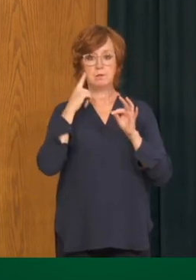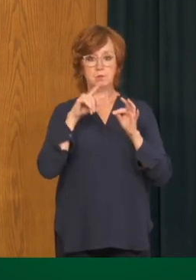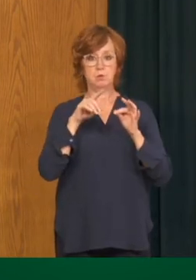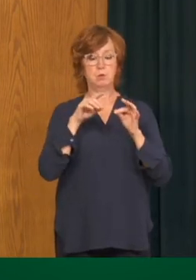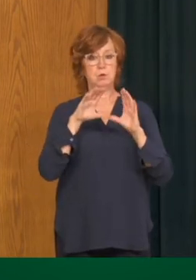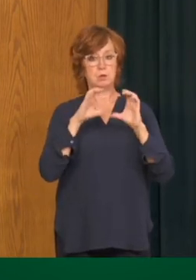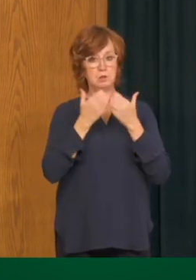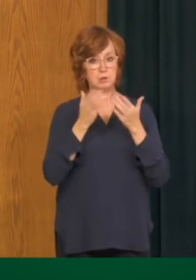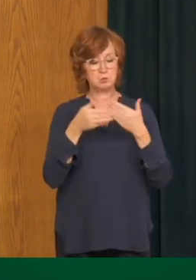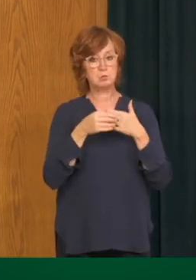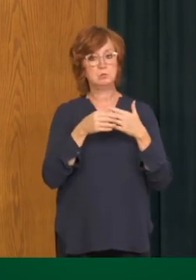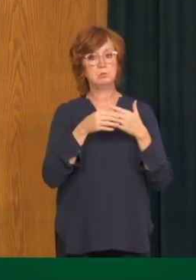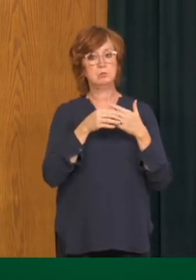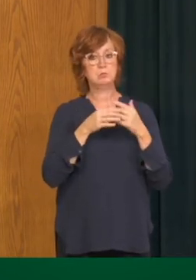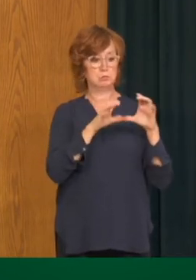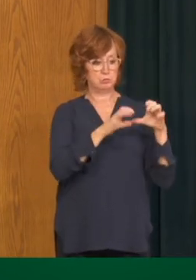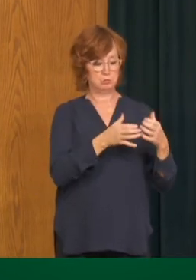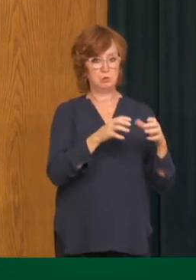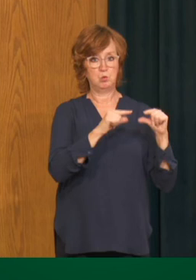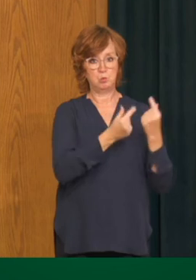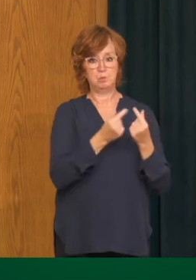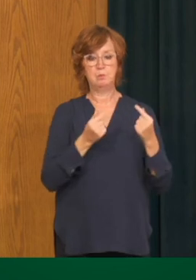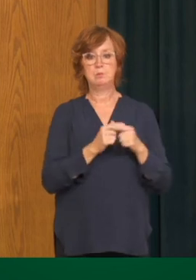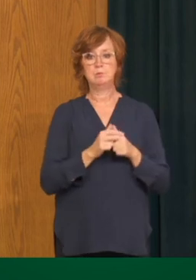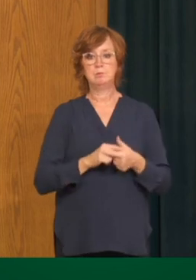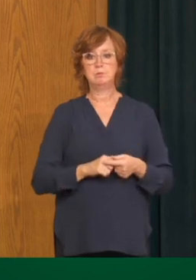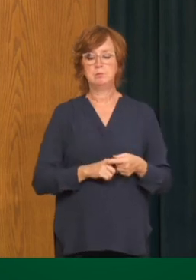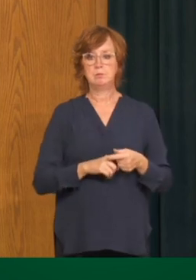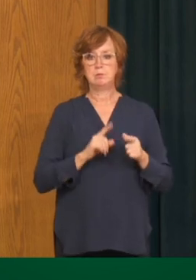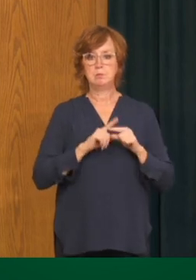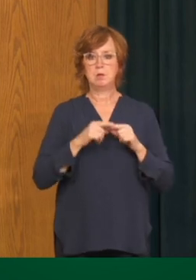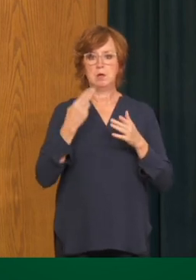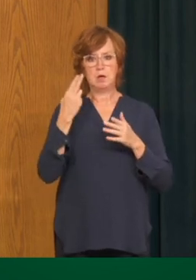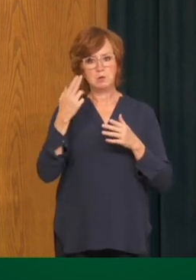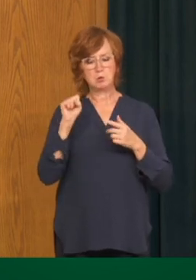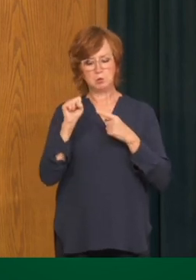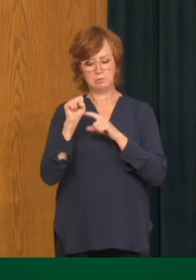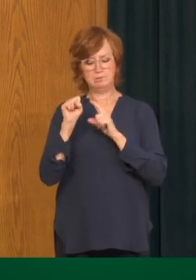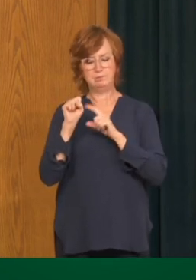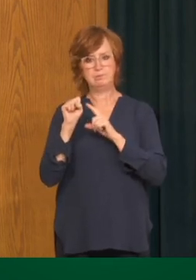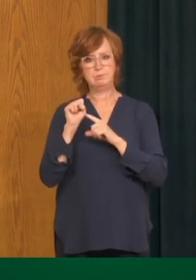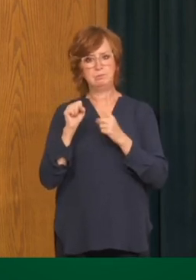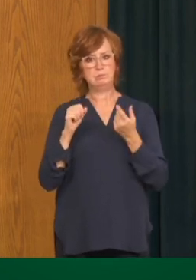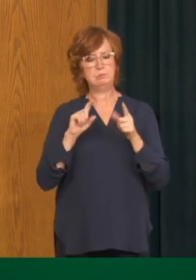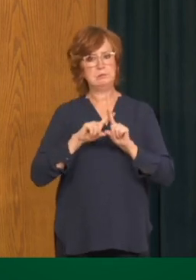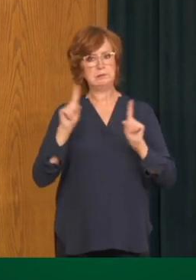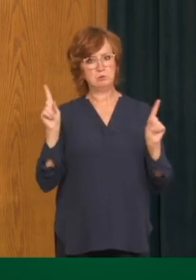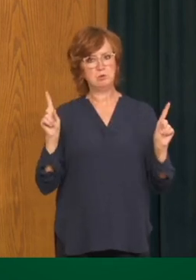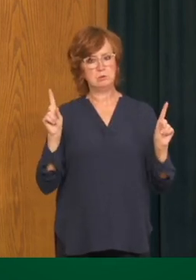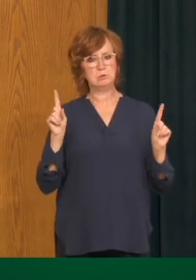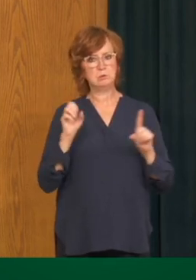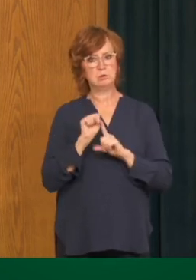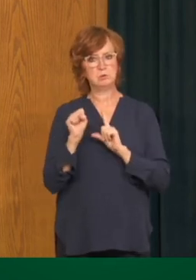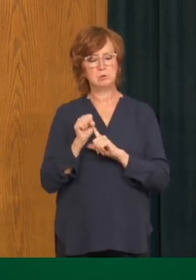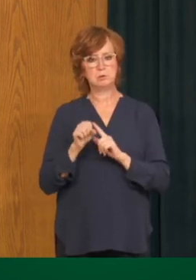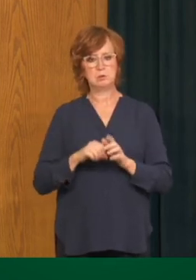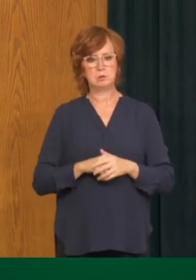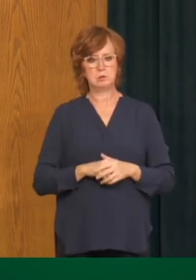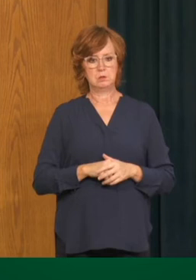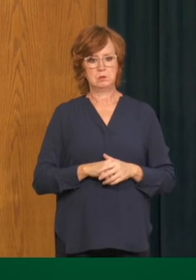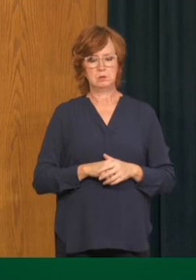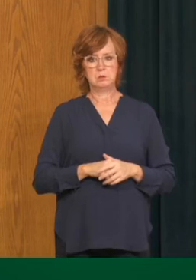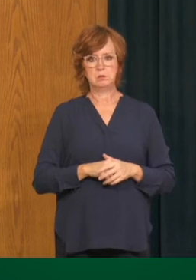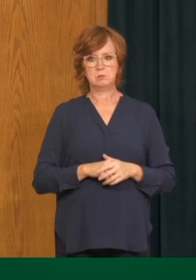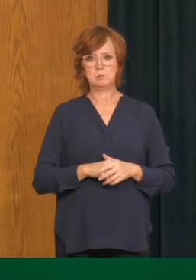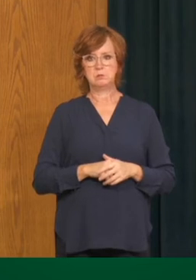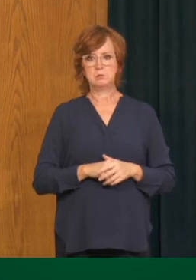will be important. And then, of course, in high schools, again, there may be some high schools that are rural that won't need to start